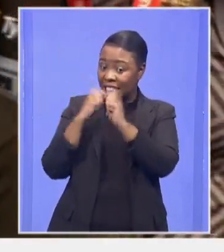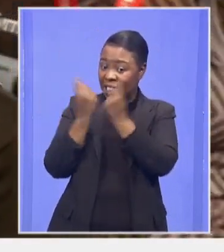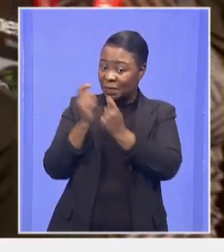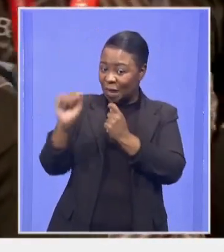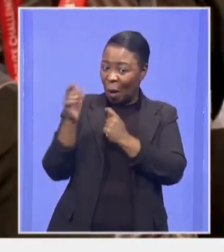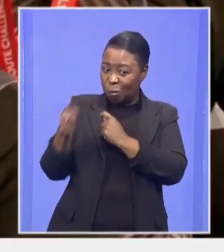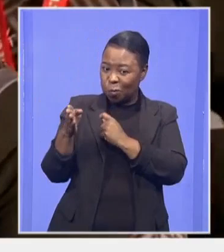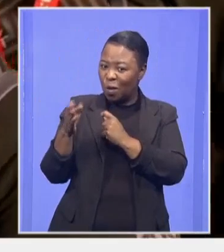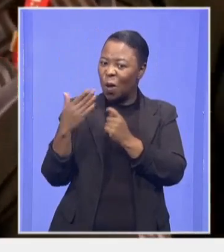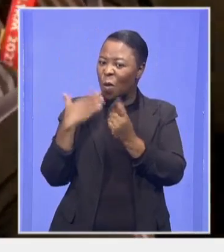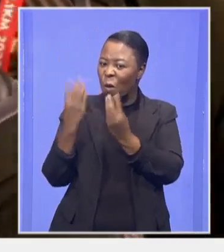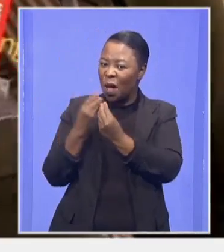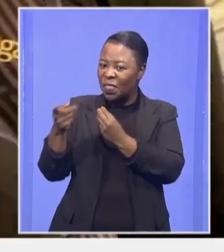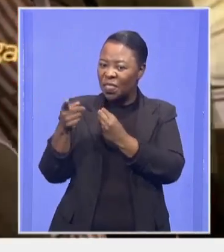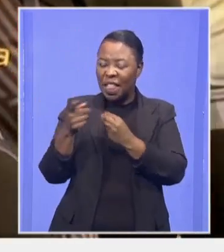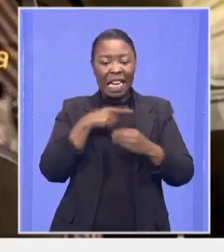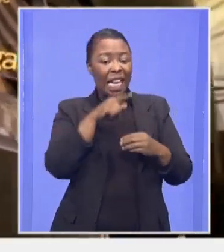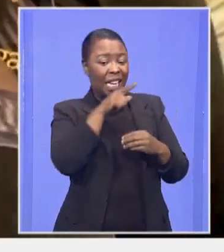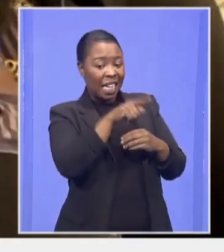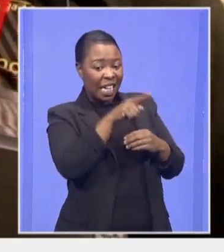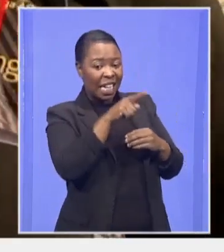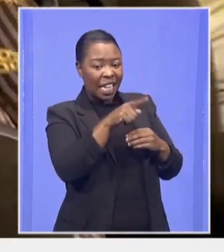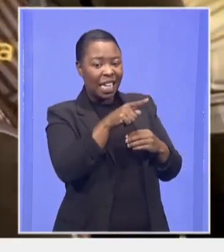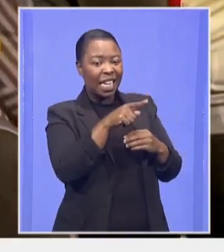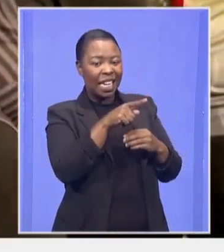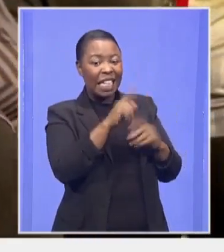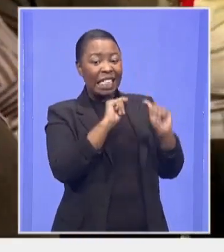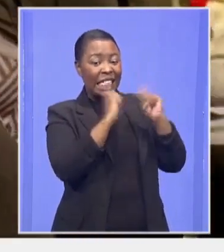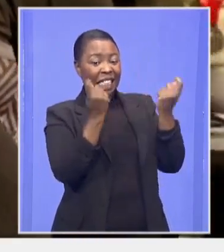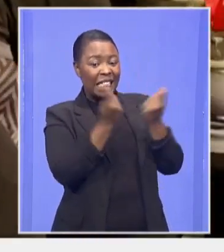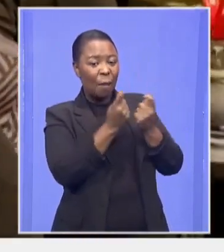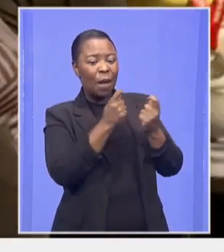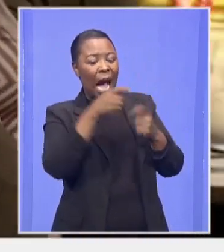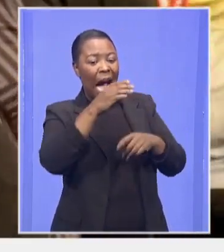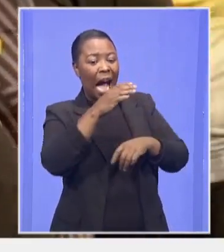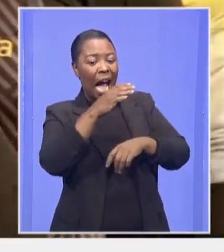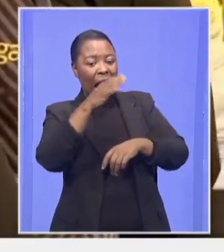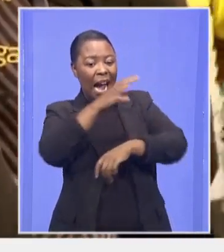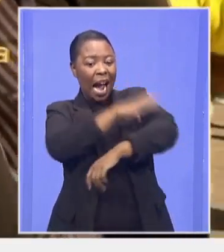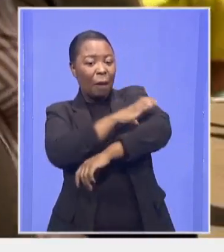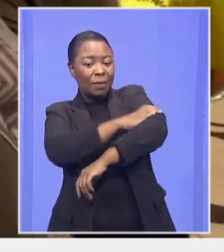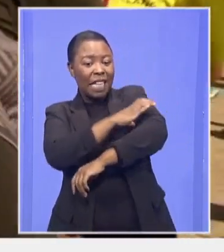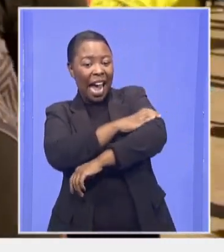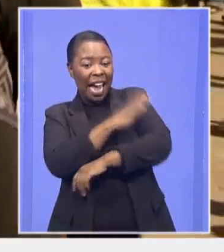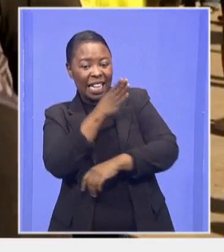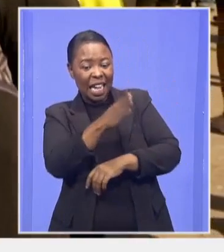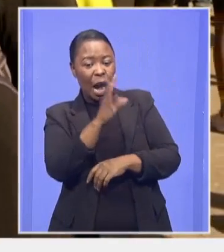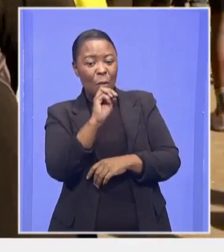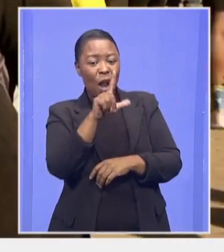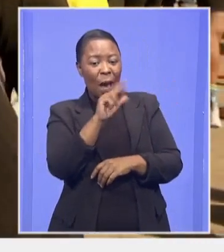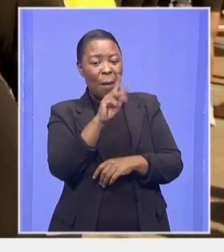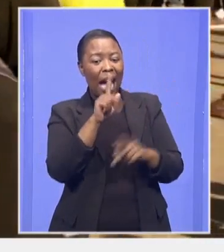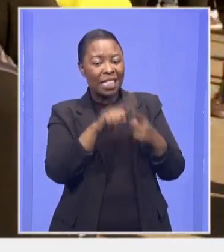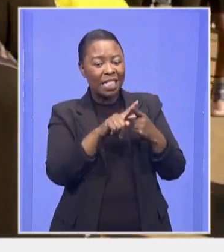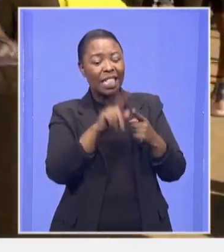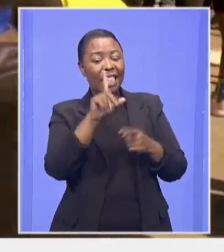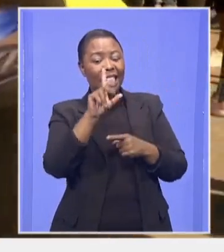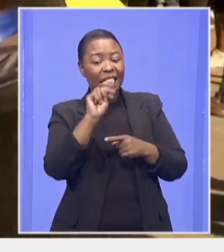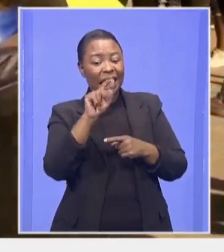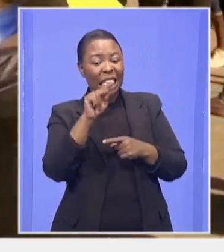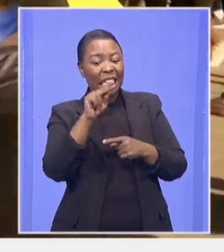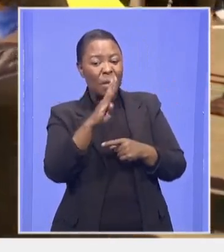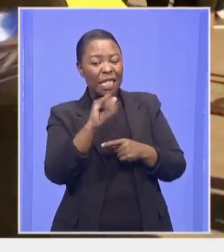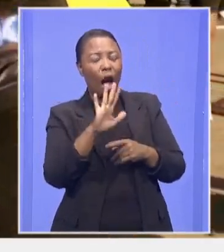you introduce your team. Okay, this is the Time Bank Langa. This is one of our captains, Umulibatsi Matsube. I ran with Ntabisang. She was